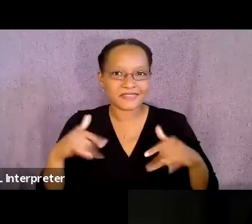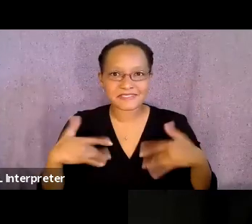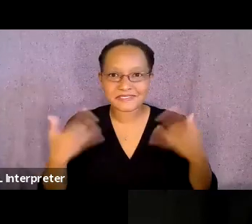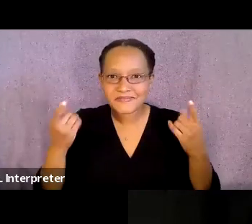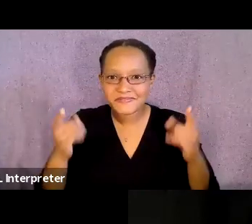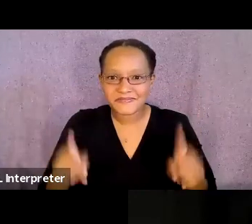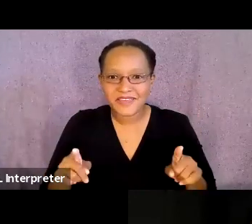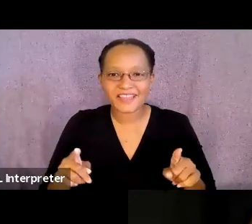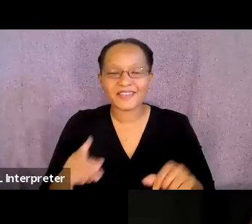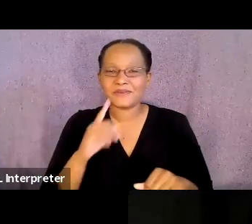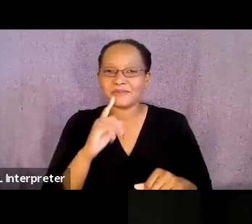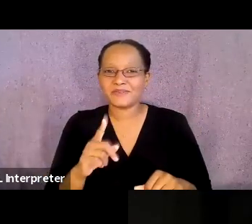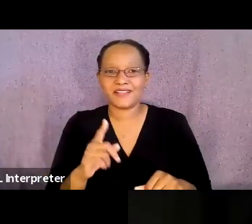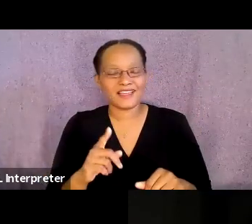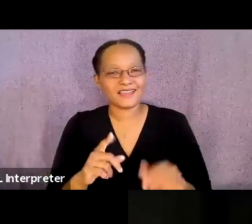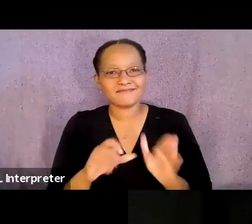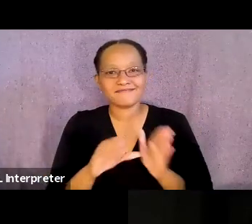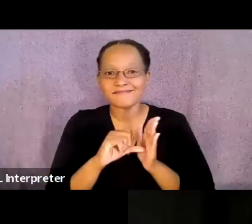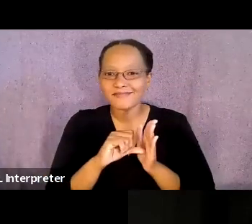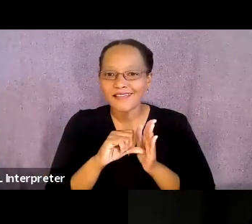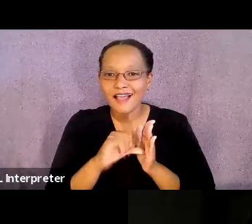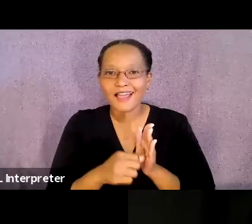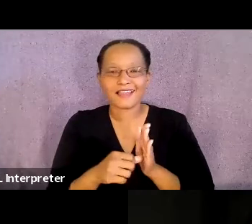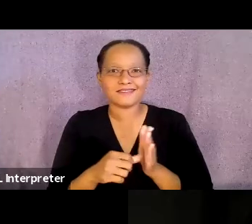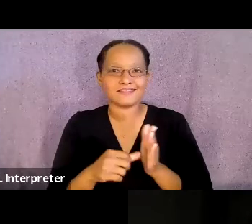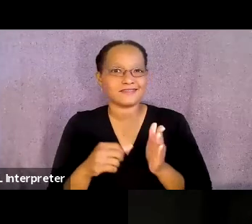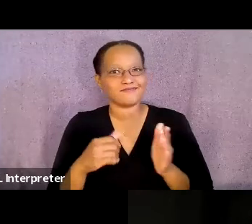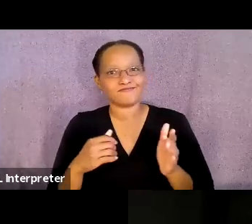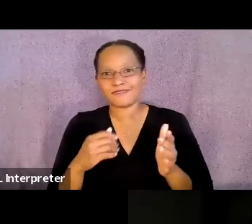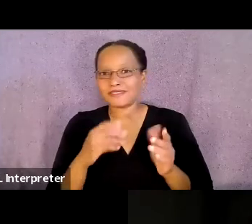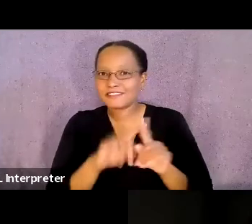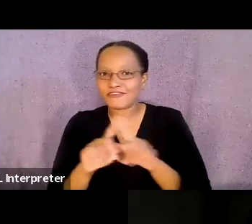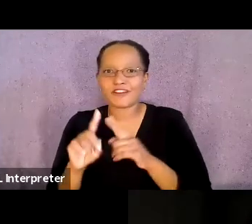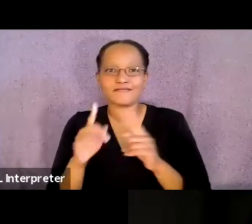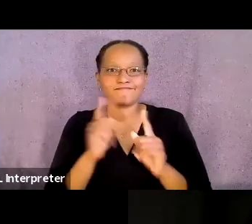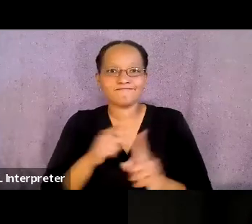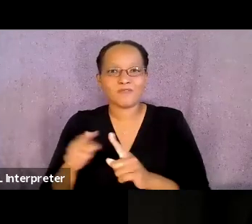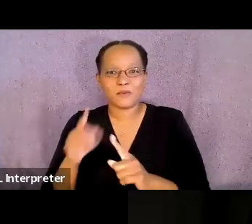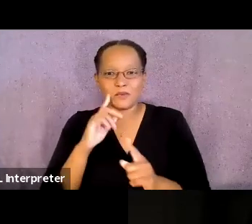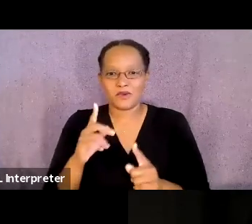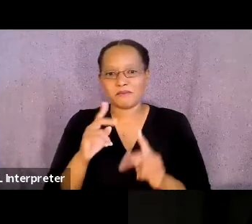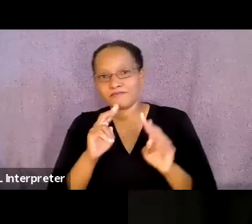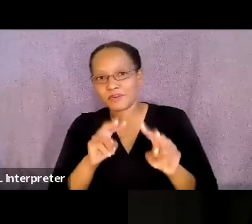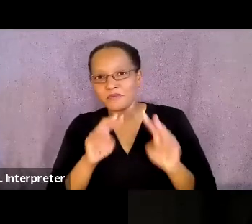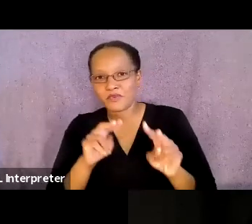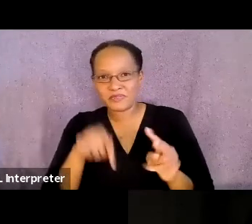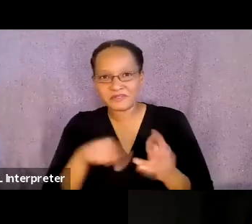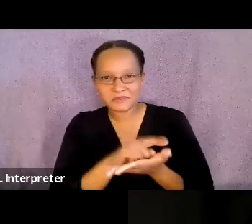the highlights of the event to look forward to for quite a few weeks. Thank you all for being